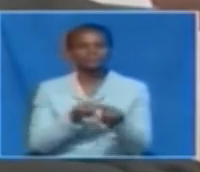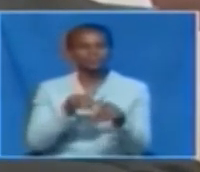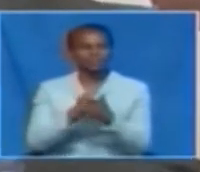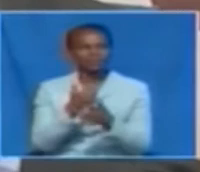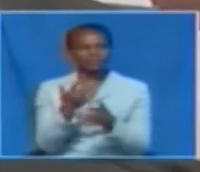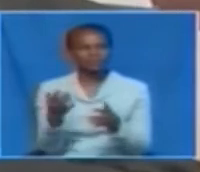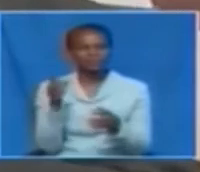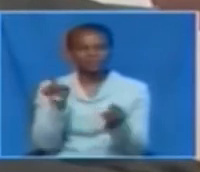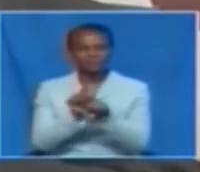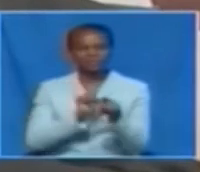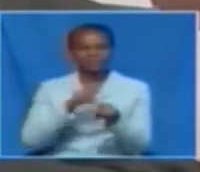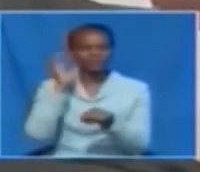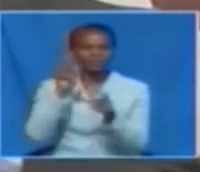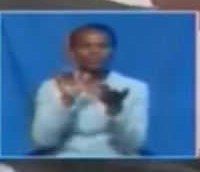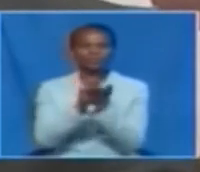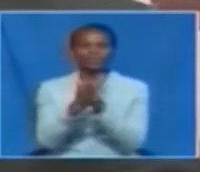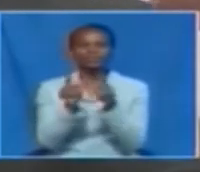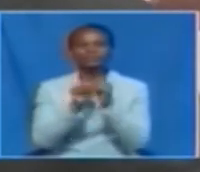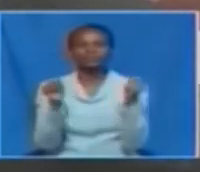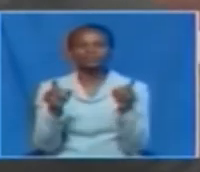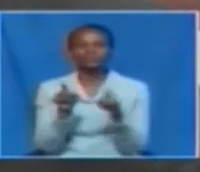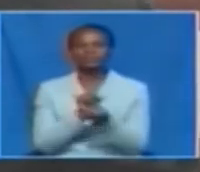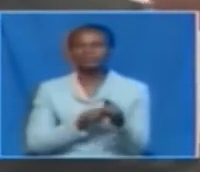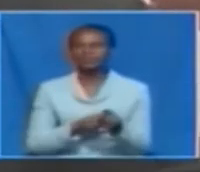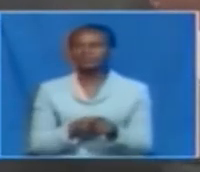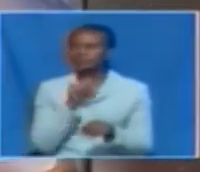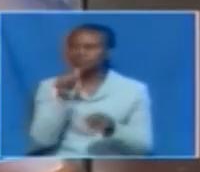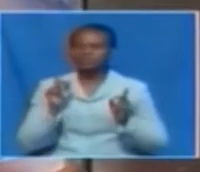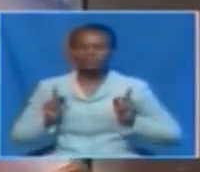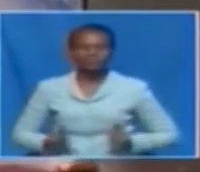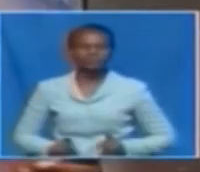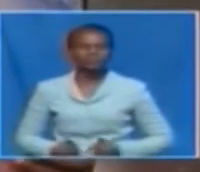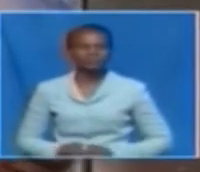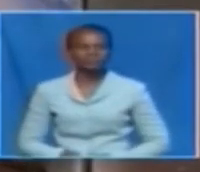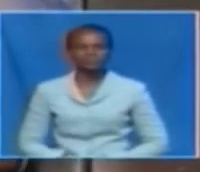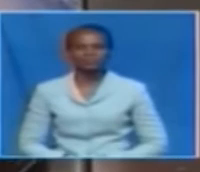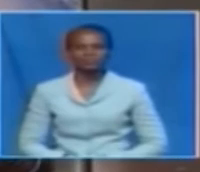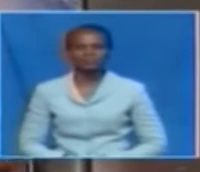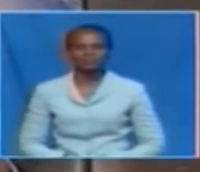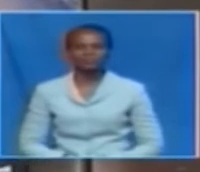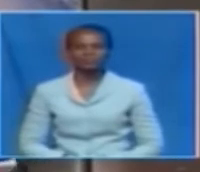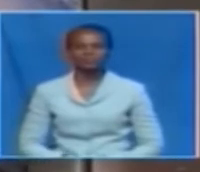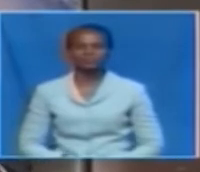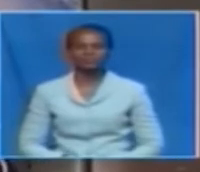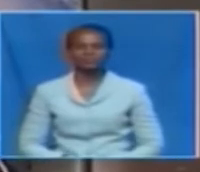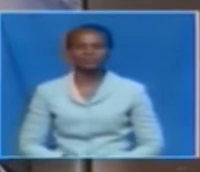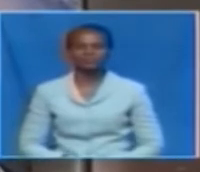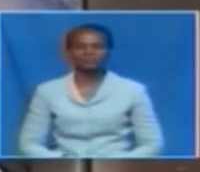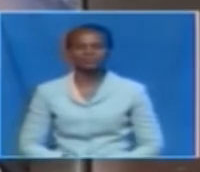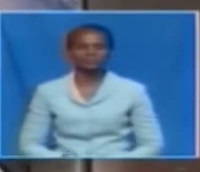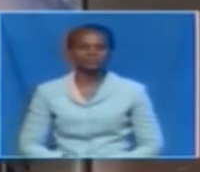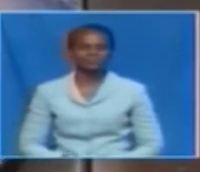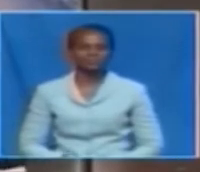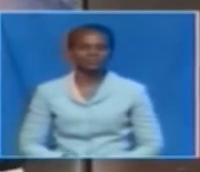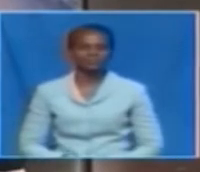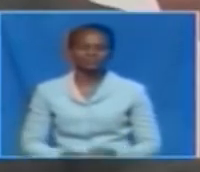mate will be on the table to be discussed. And you know, I need Not with personal interest for yourself. No, but particularly as let me members put it Mumba, this way. I want to be running mate. No, and I'm no. going to this Let me alliance. go